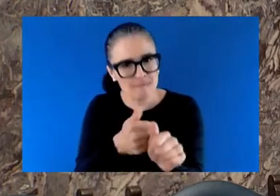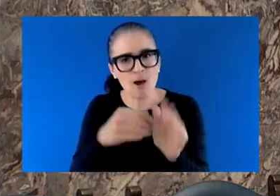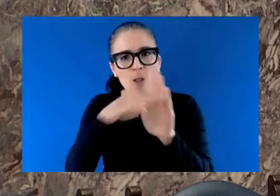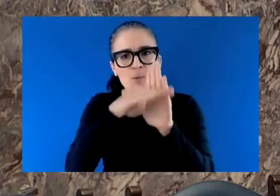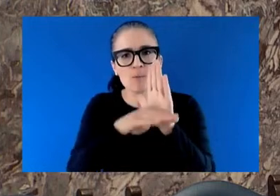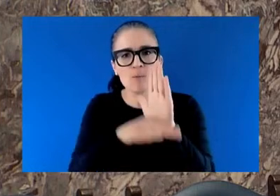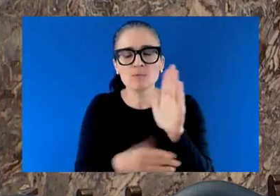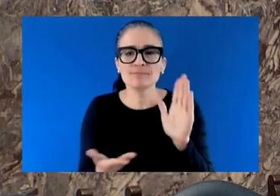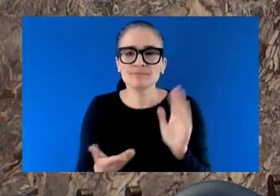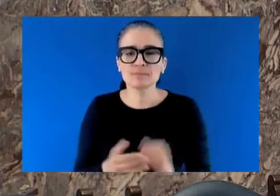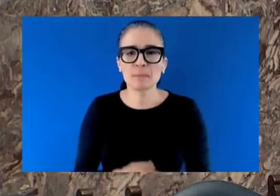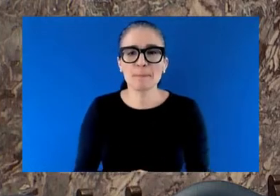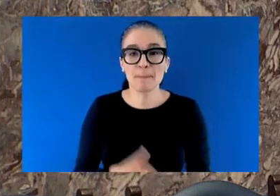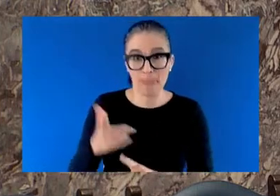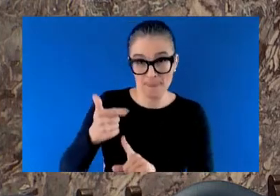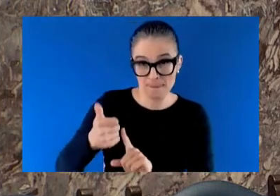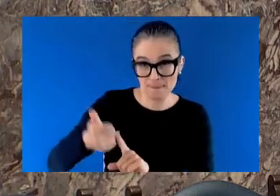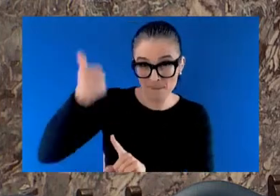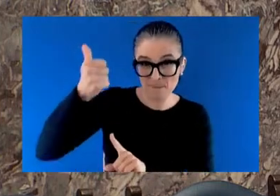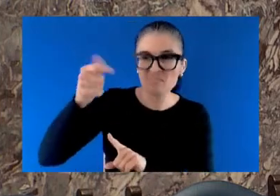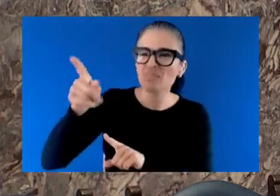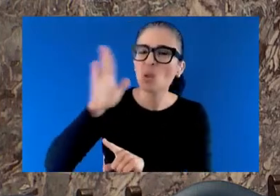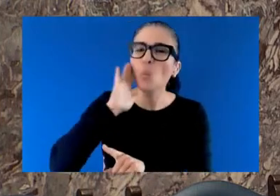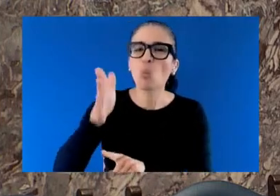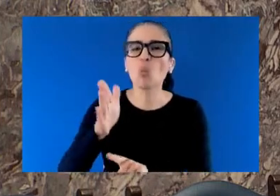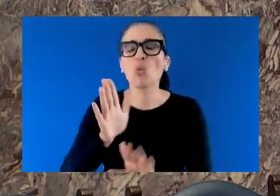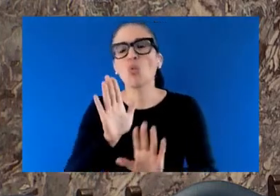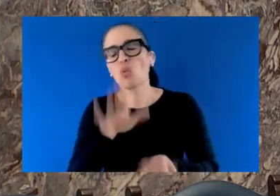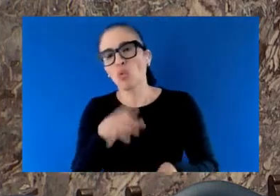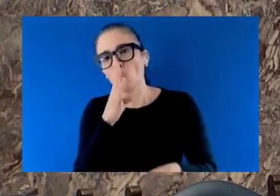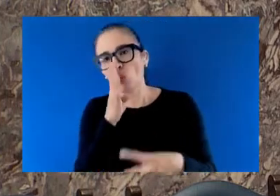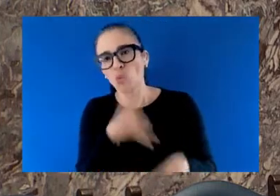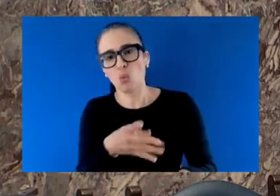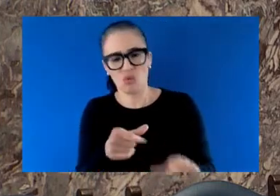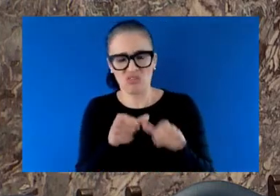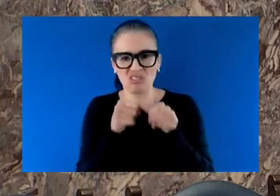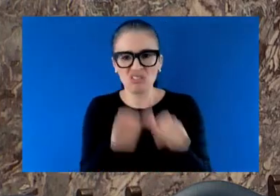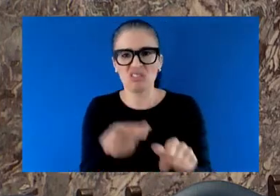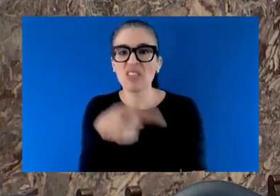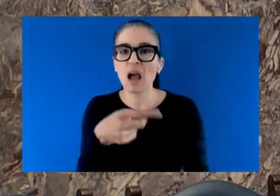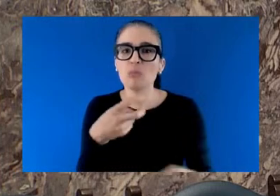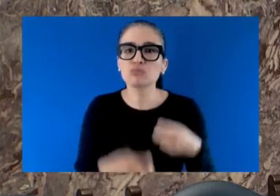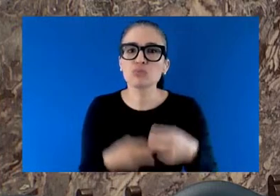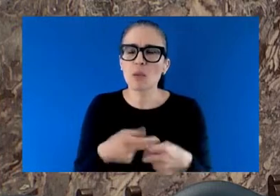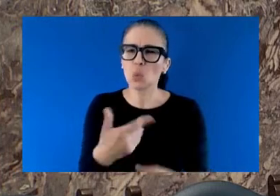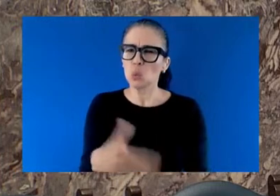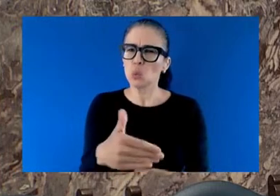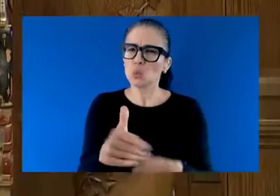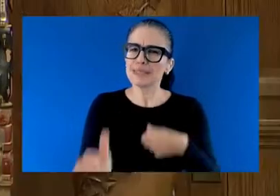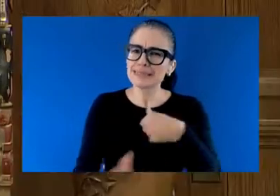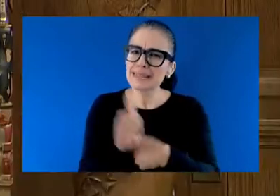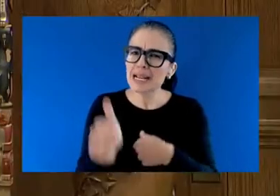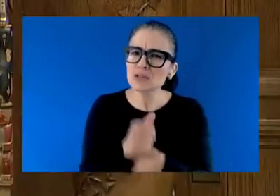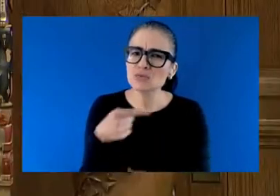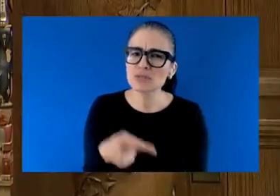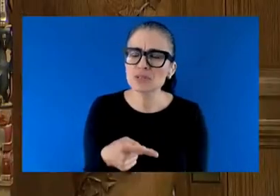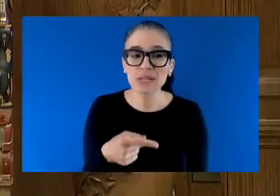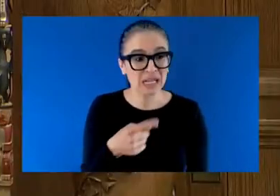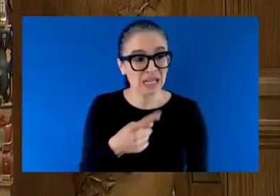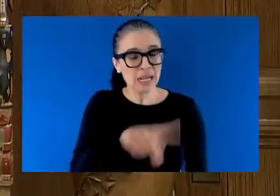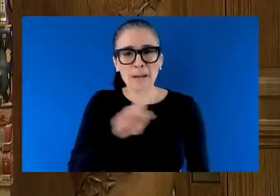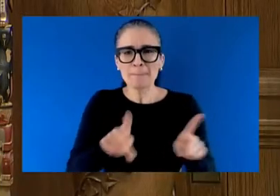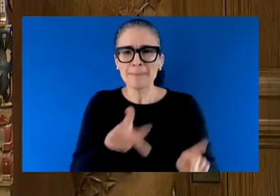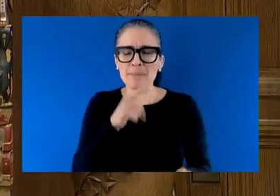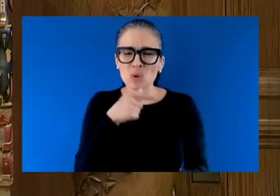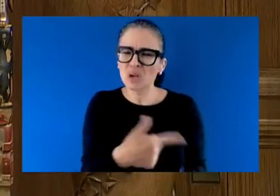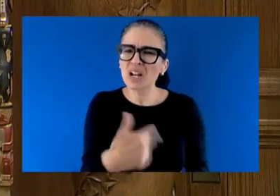his watch, which is endangering lives and exploiting the vulnerable for profit? Minister of Health.